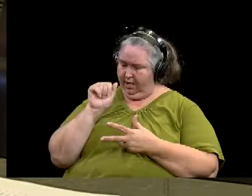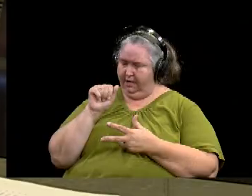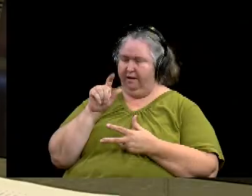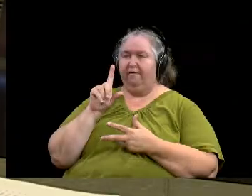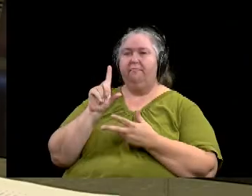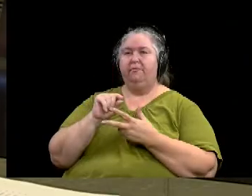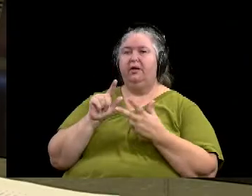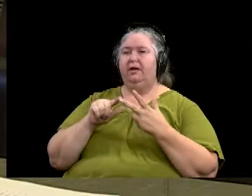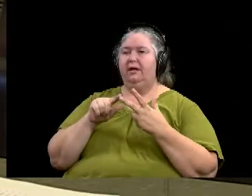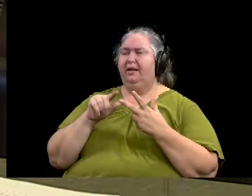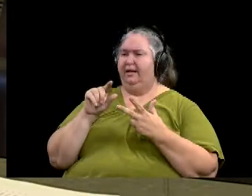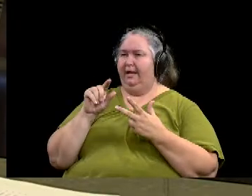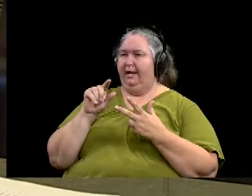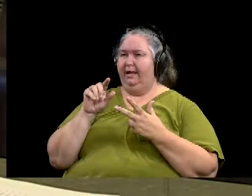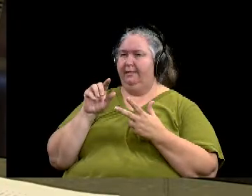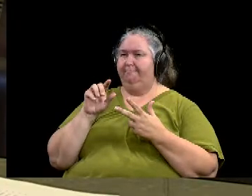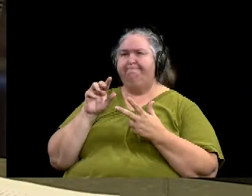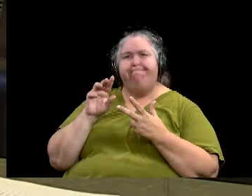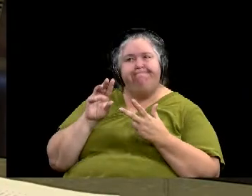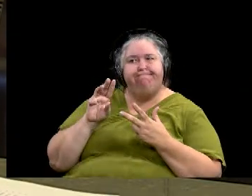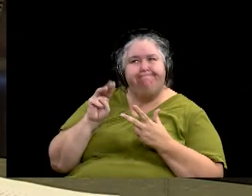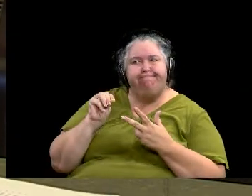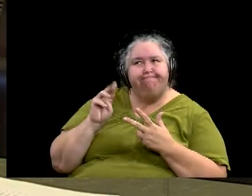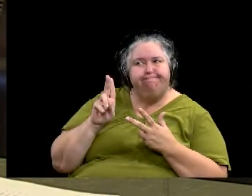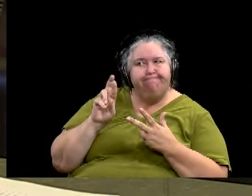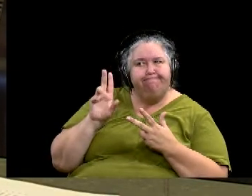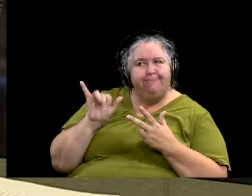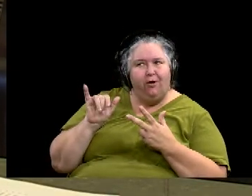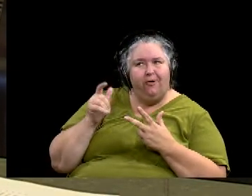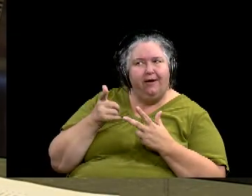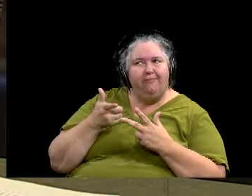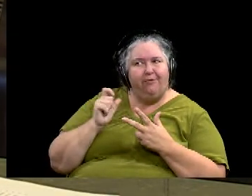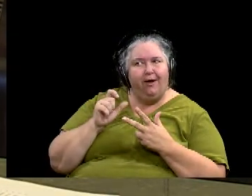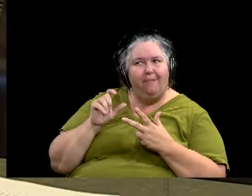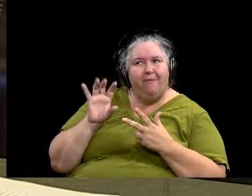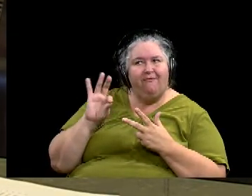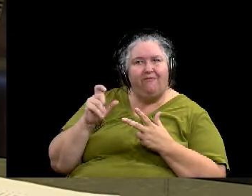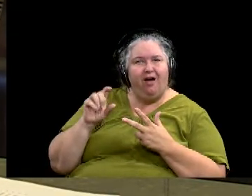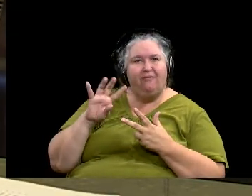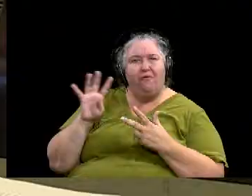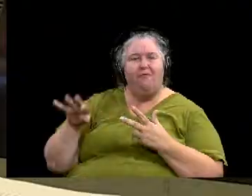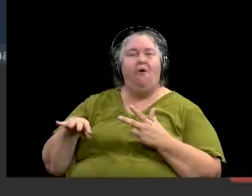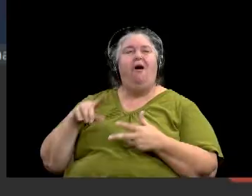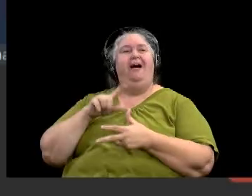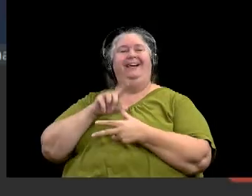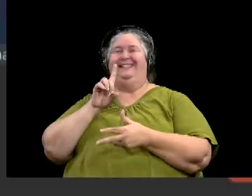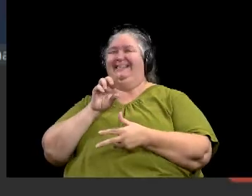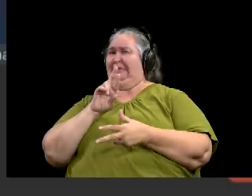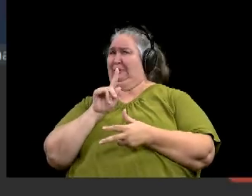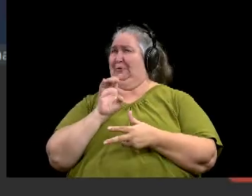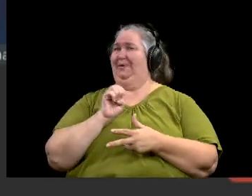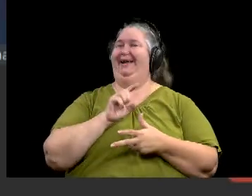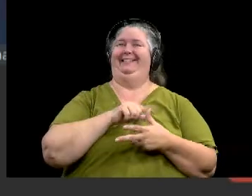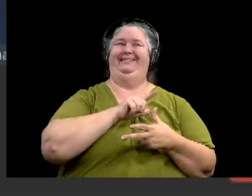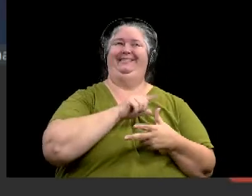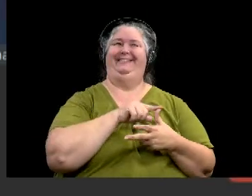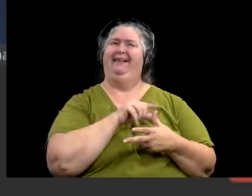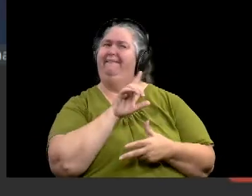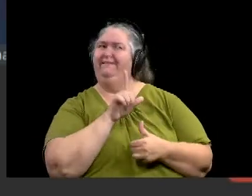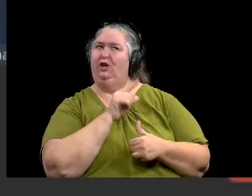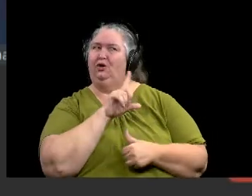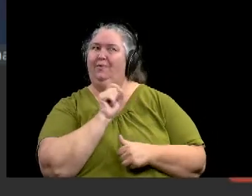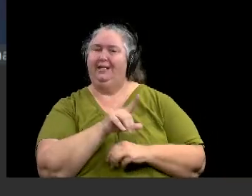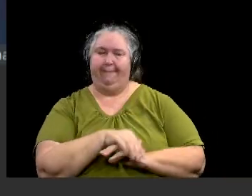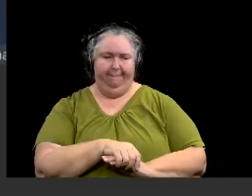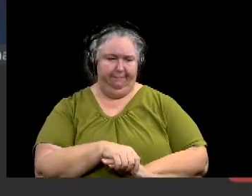order. Drake, if you'll unmute your mic and ask us your first question. Yeah, Larry, can you hear me okay? Doing